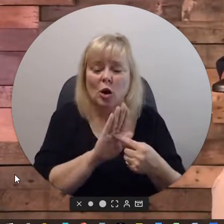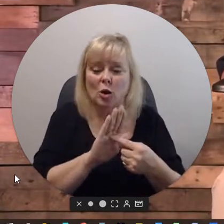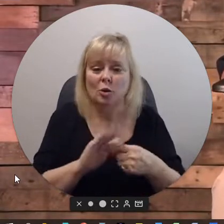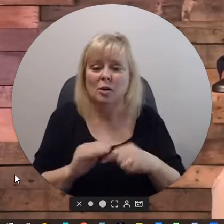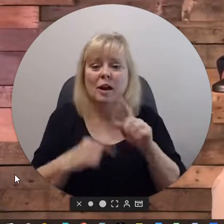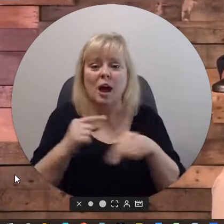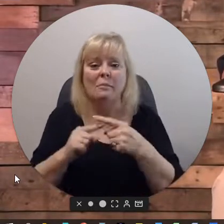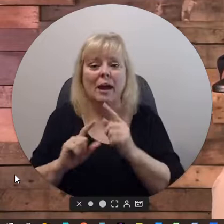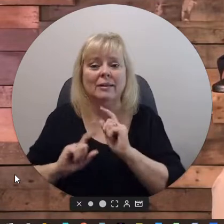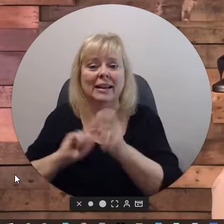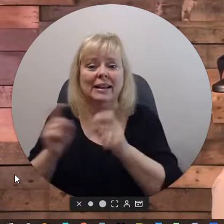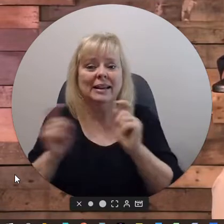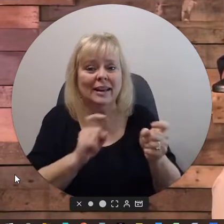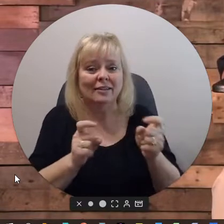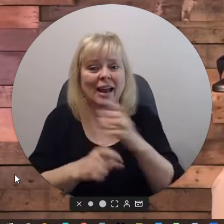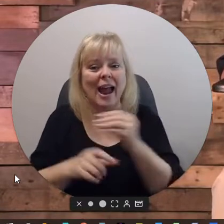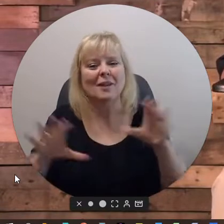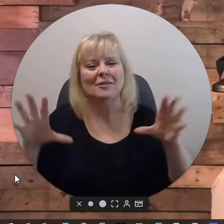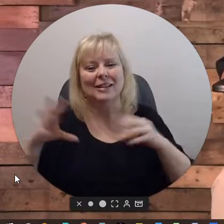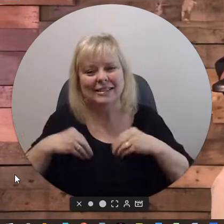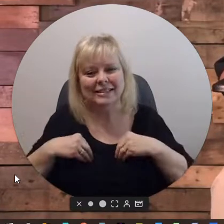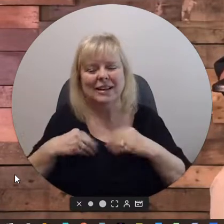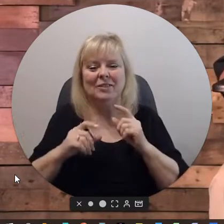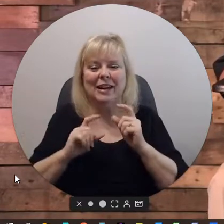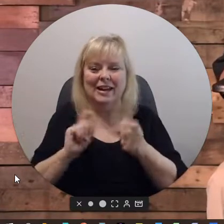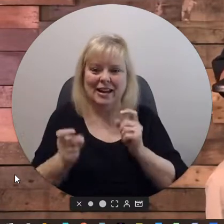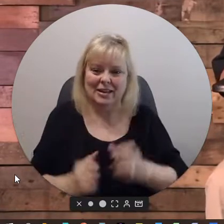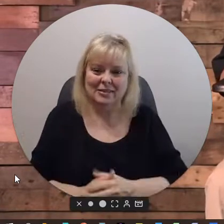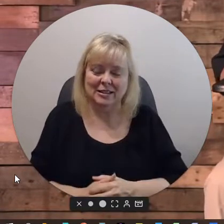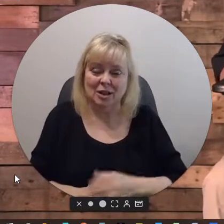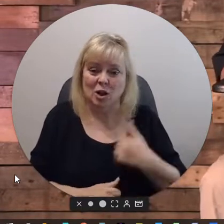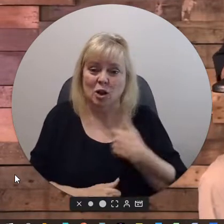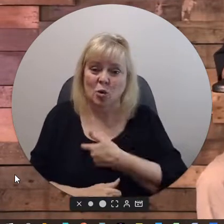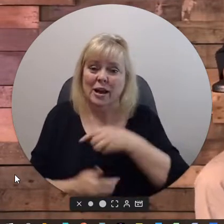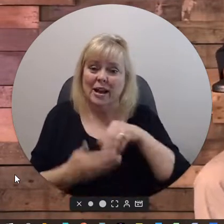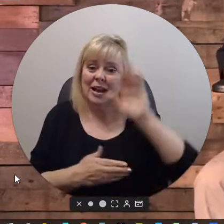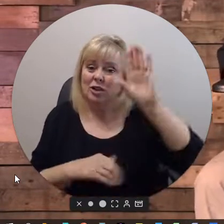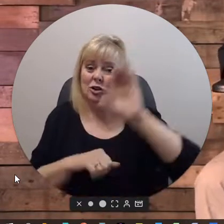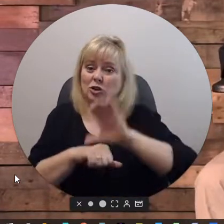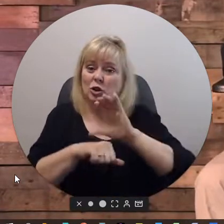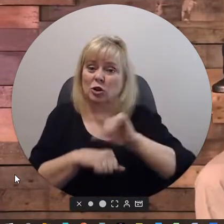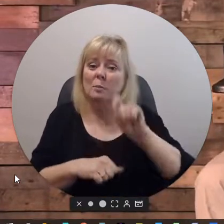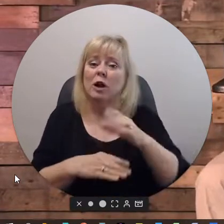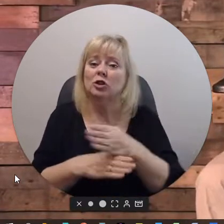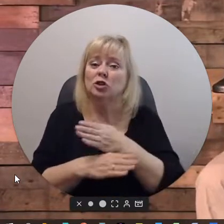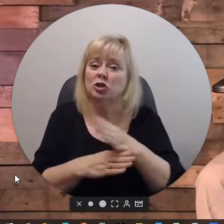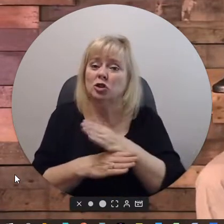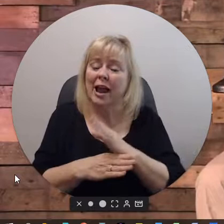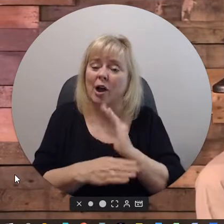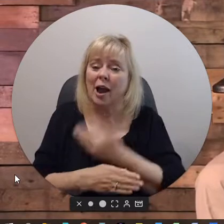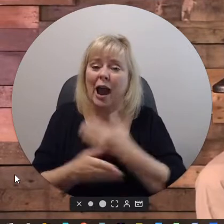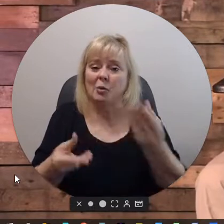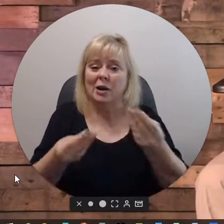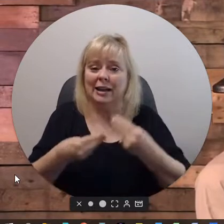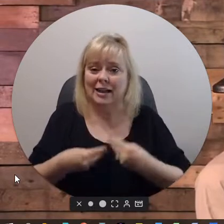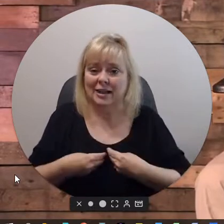gifts. In the church, we are called to share of what we have been given in stewardship by God,